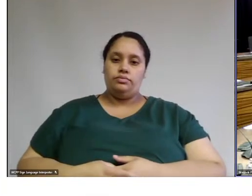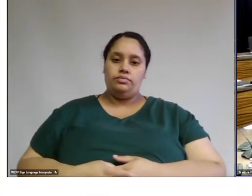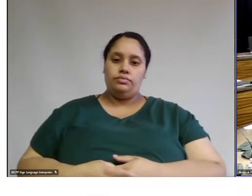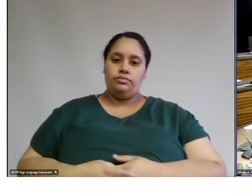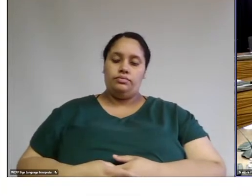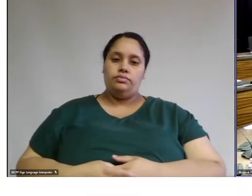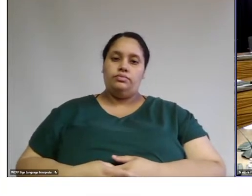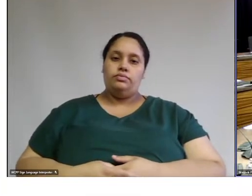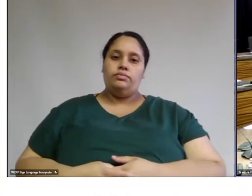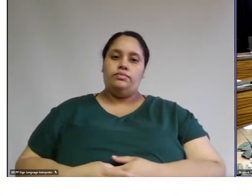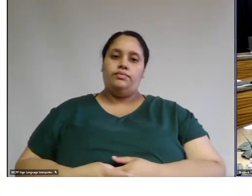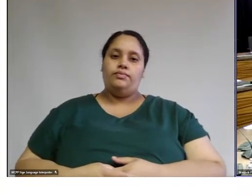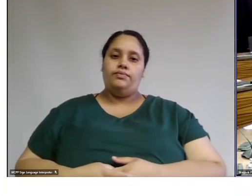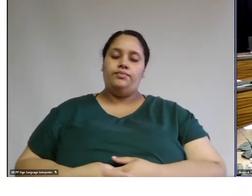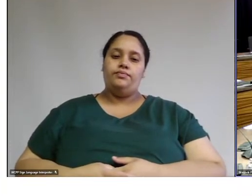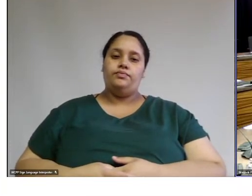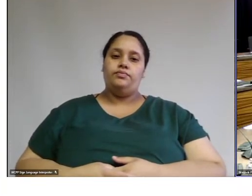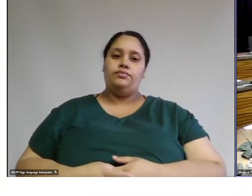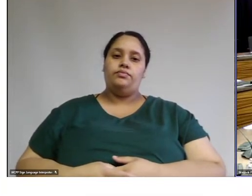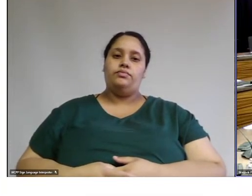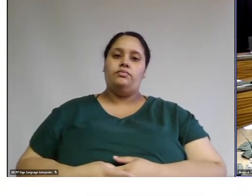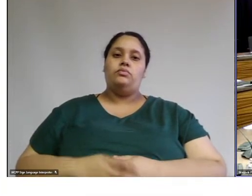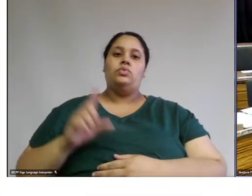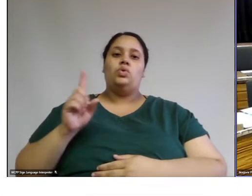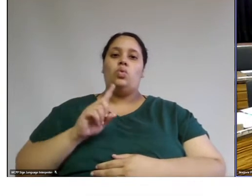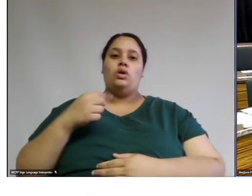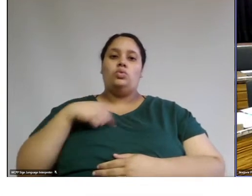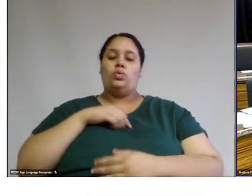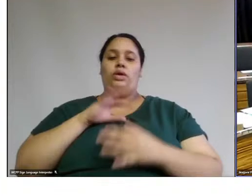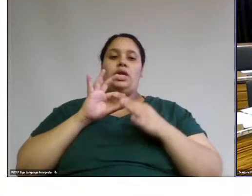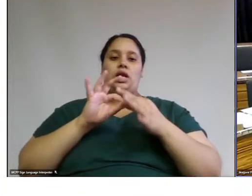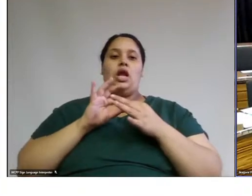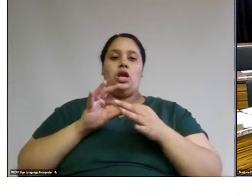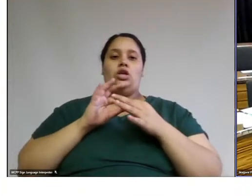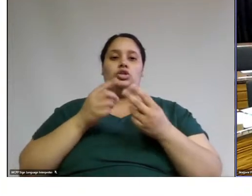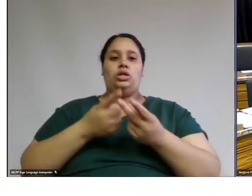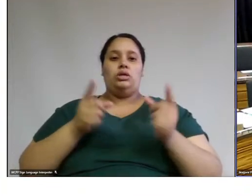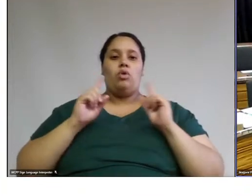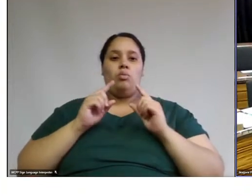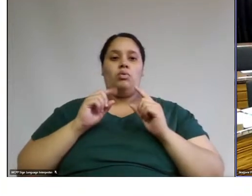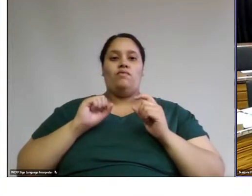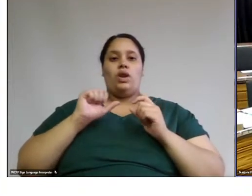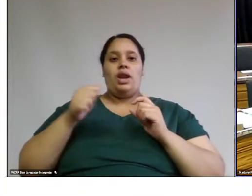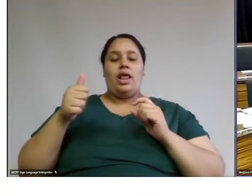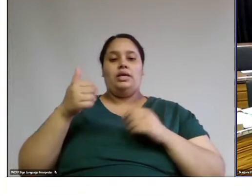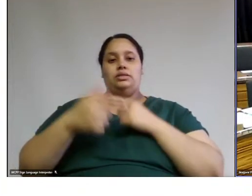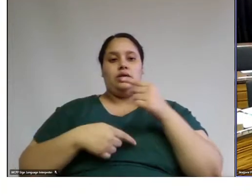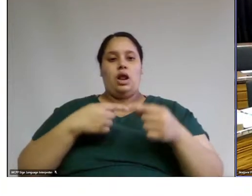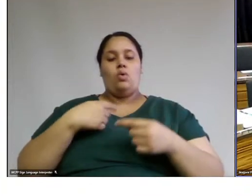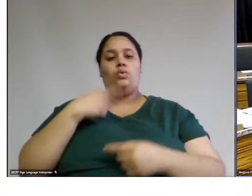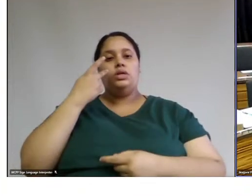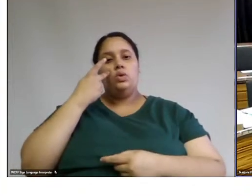Chairperson, so essentially, I think what we're engaging in as a department for the next round is to look